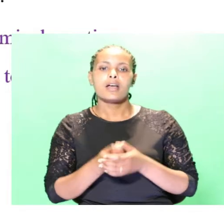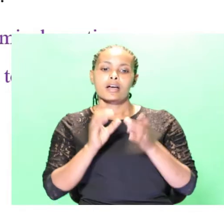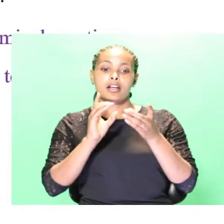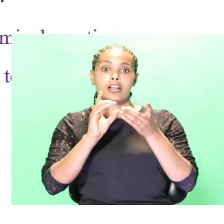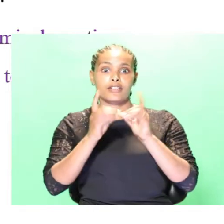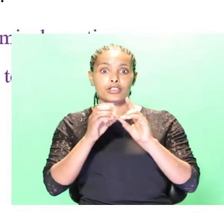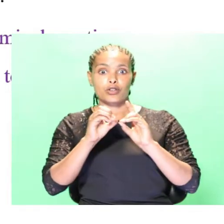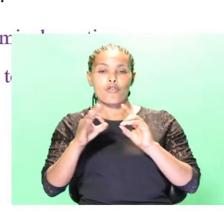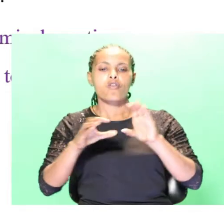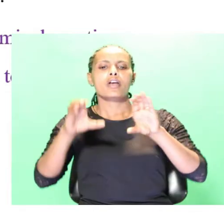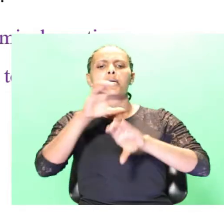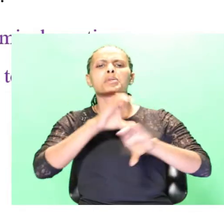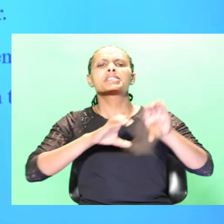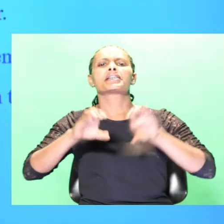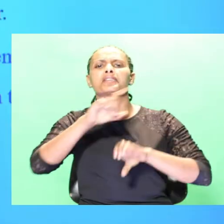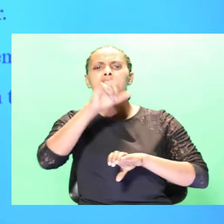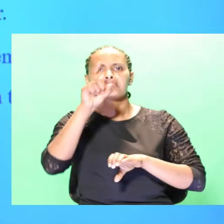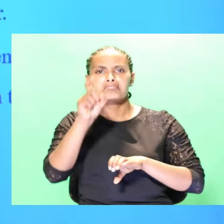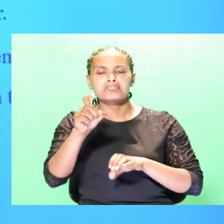Definition of chemistry.